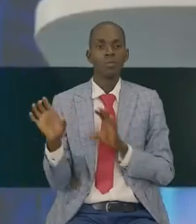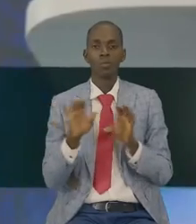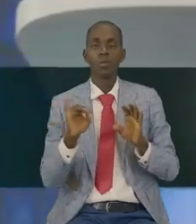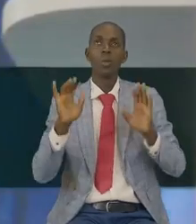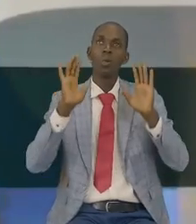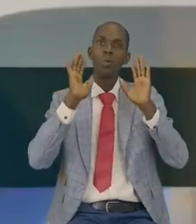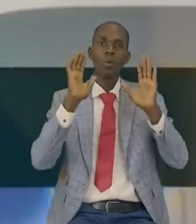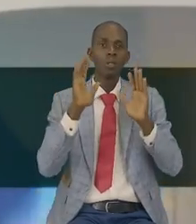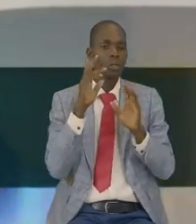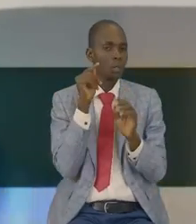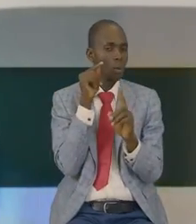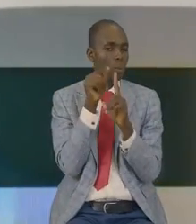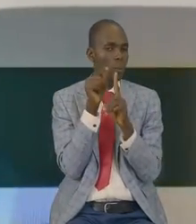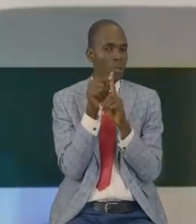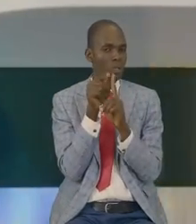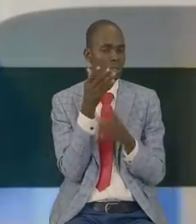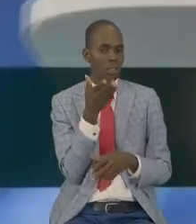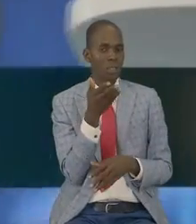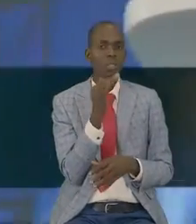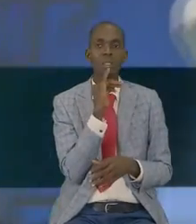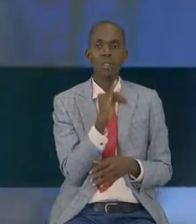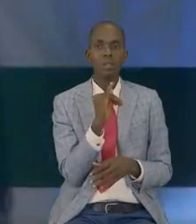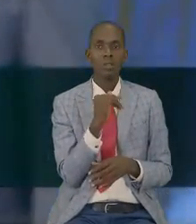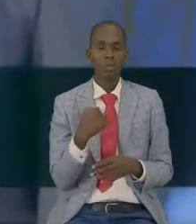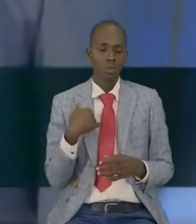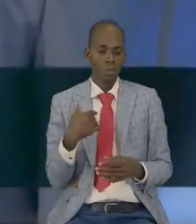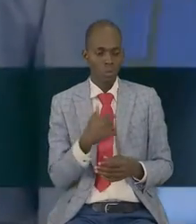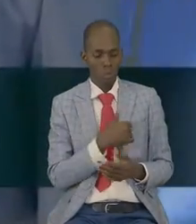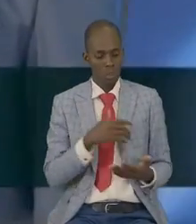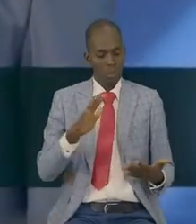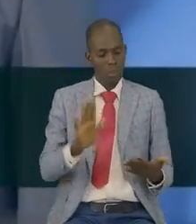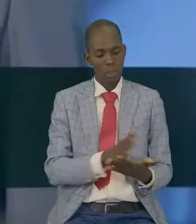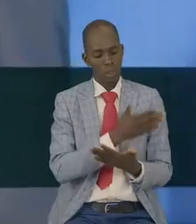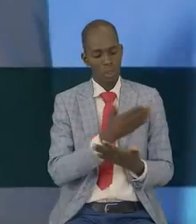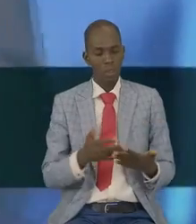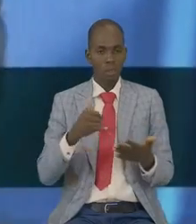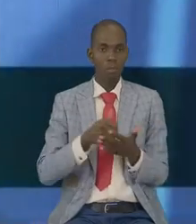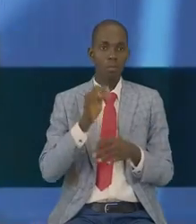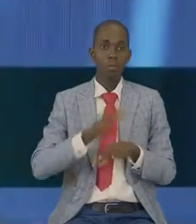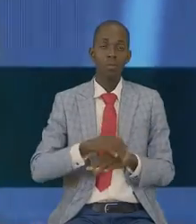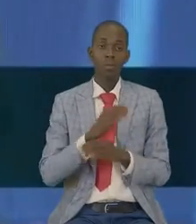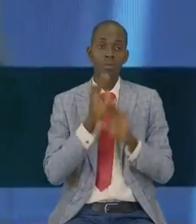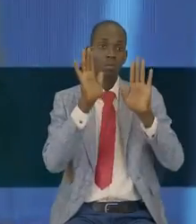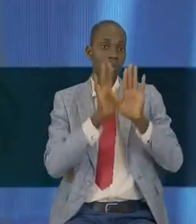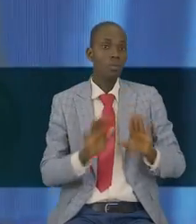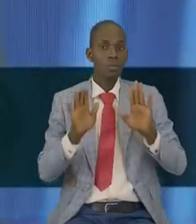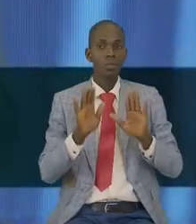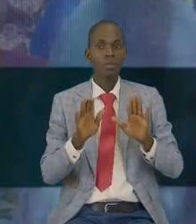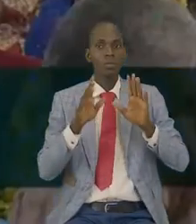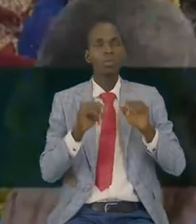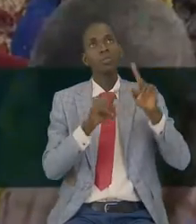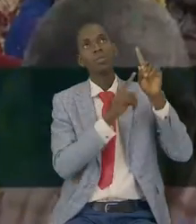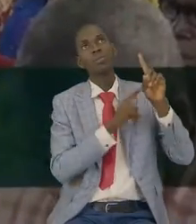doing wonders. The point is, we sing it on Sunday, the Lord shall